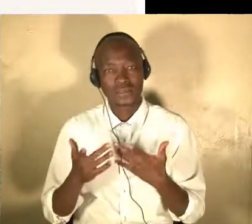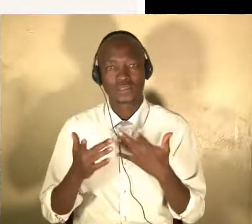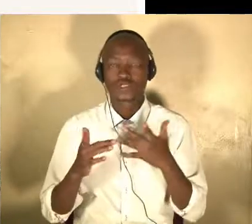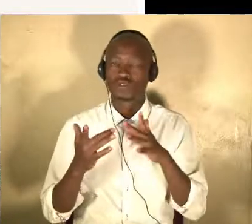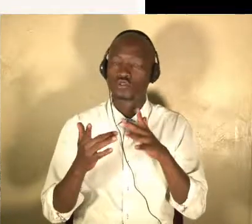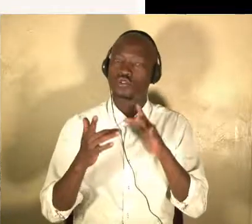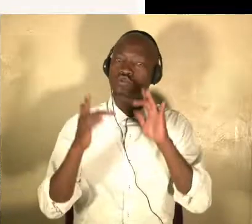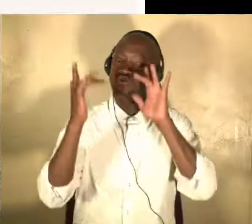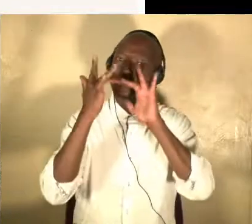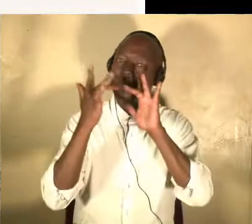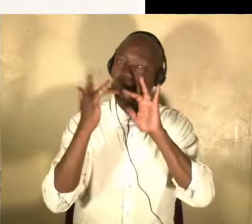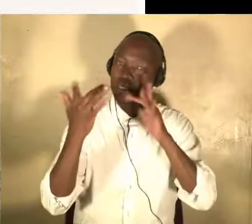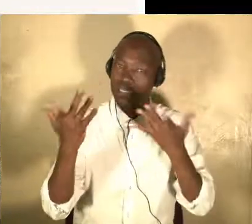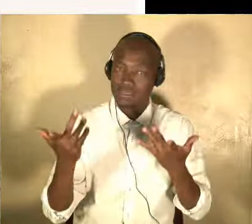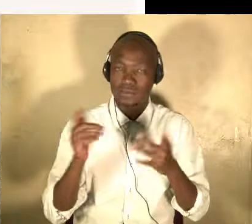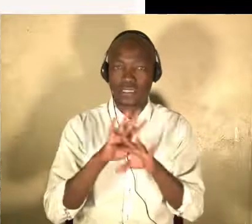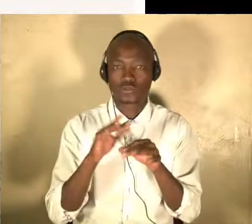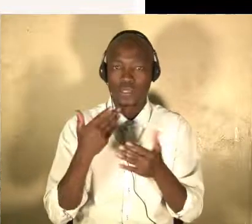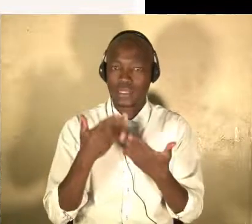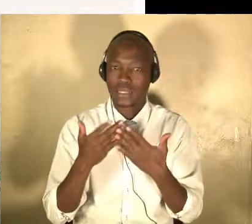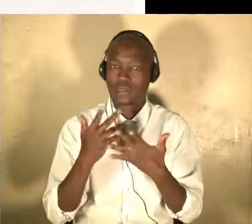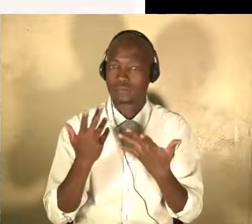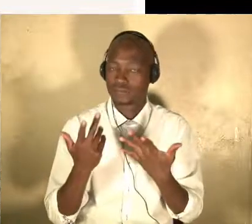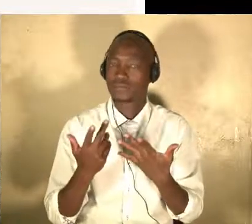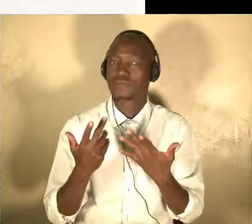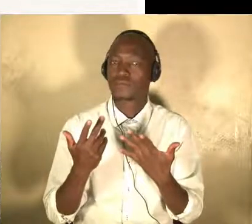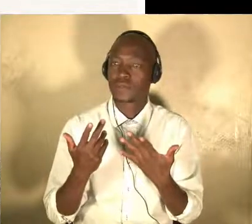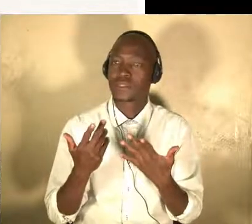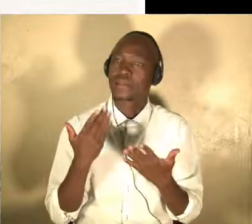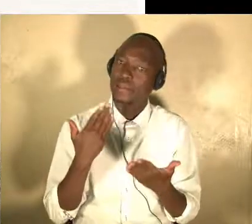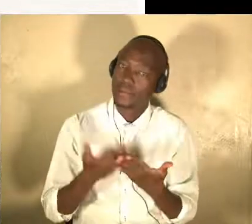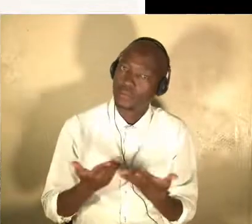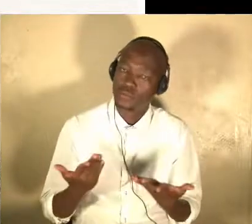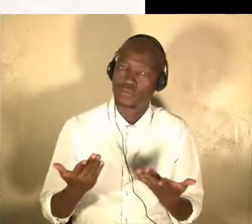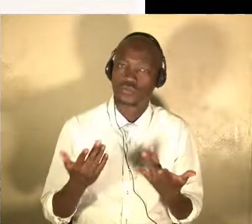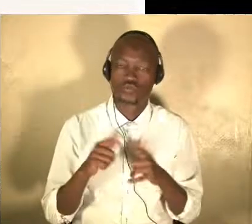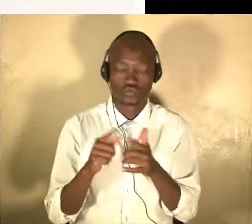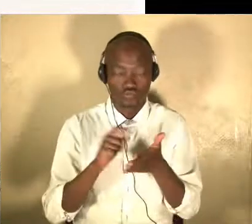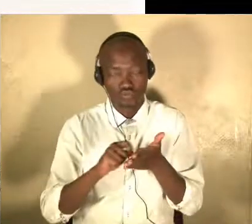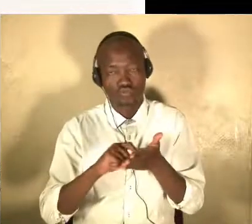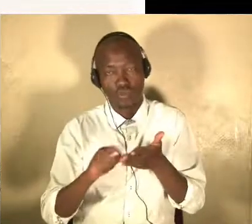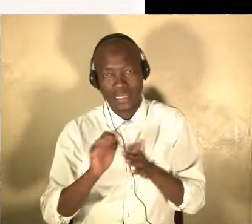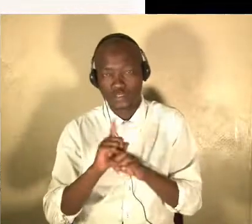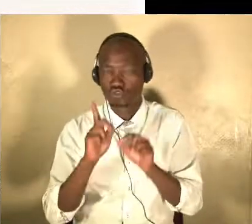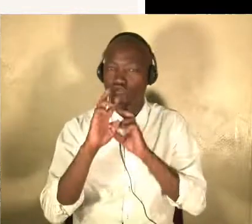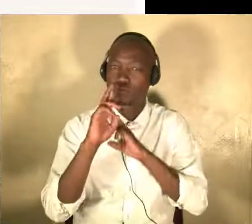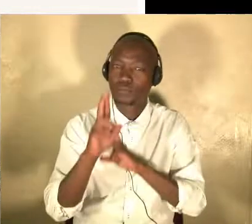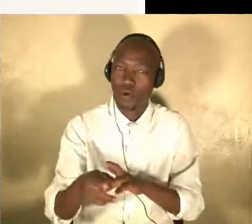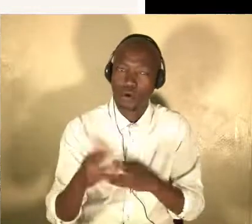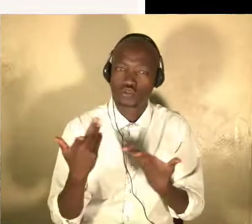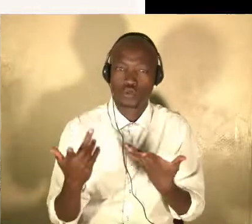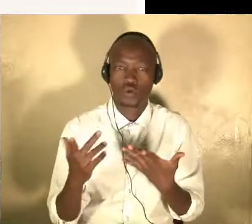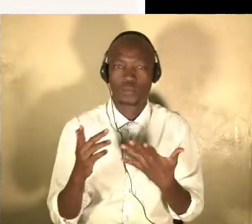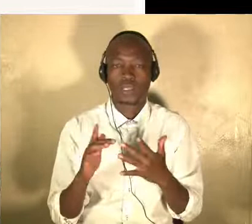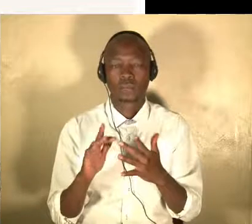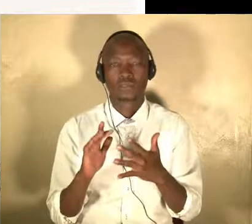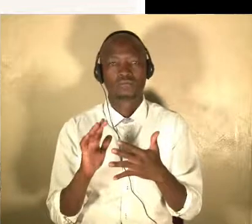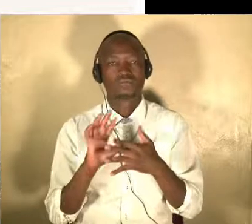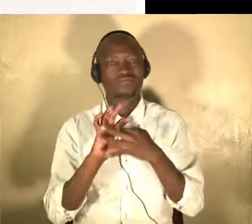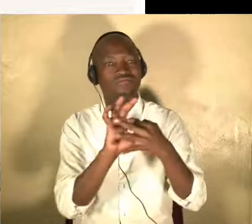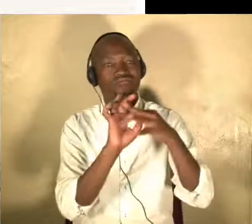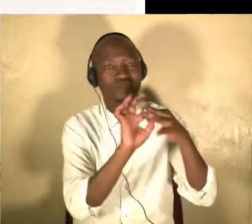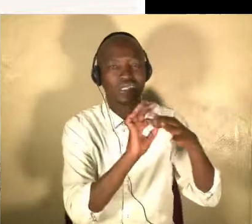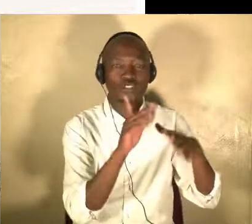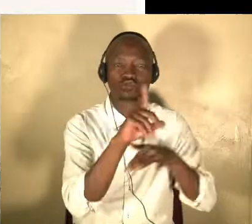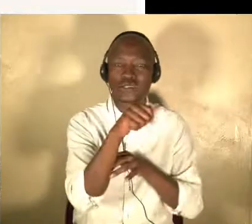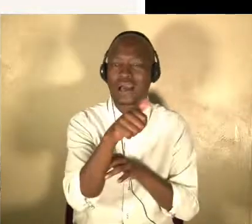data, to be able to access the network so that they're able to write reports or engage with other